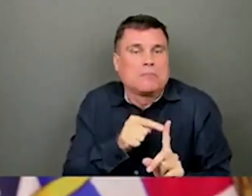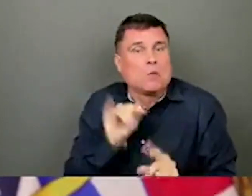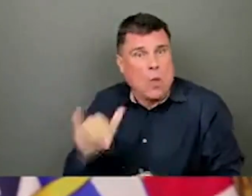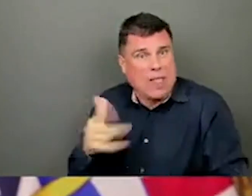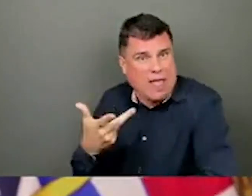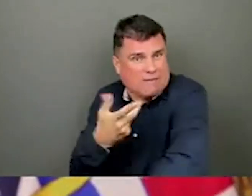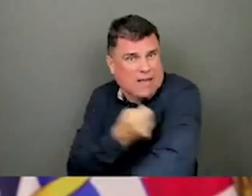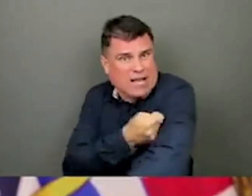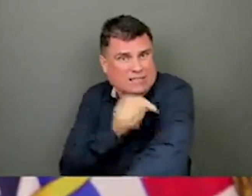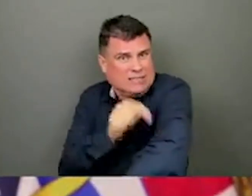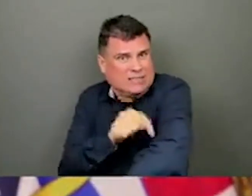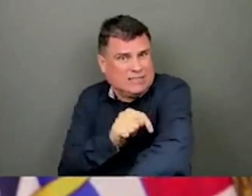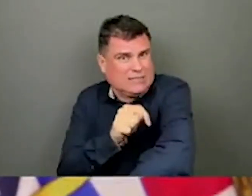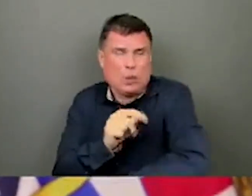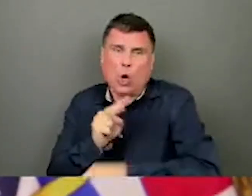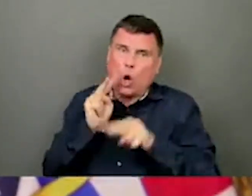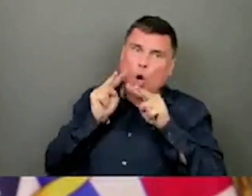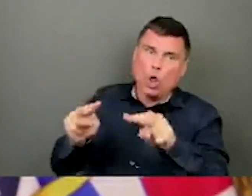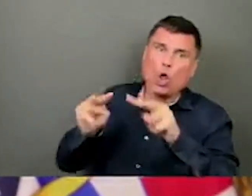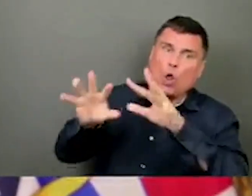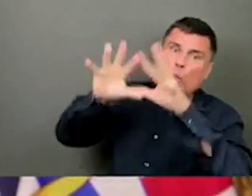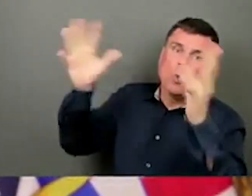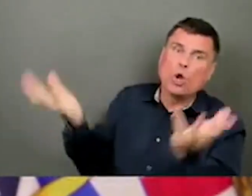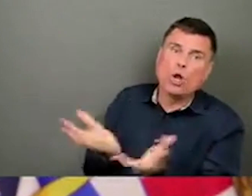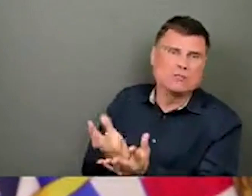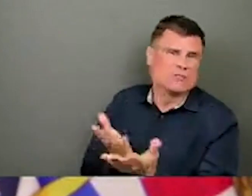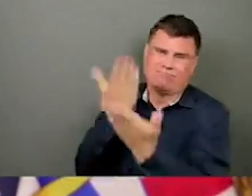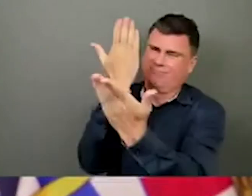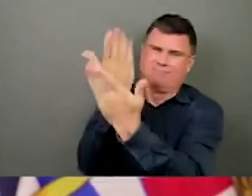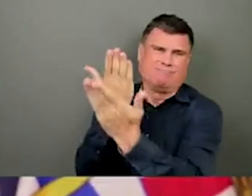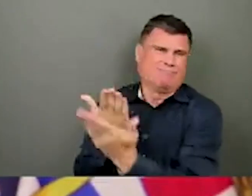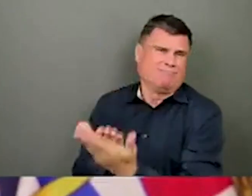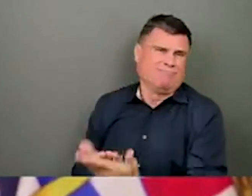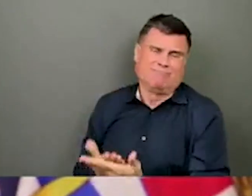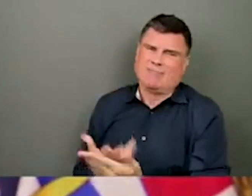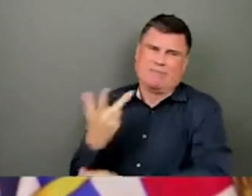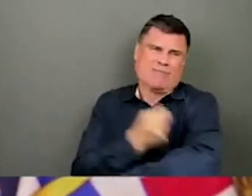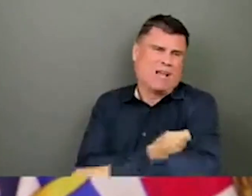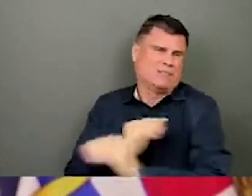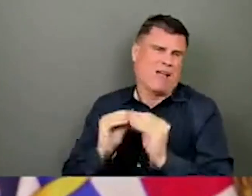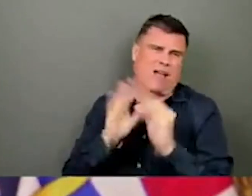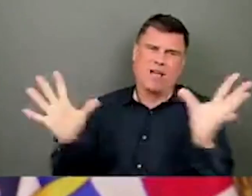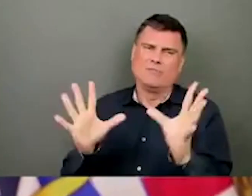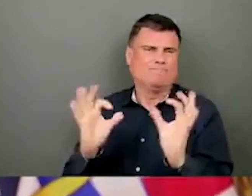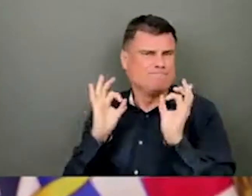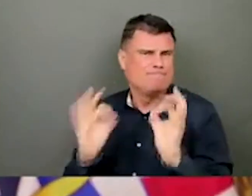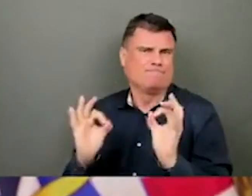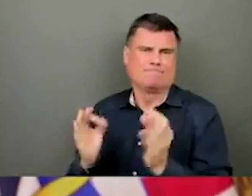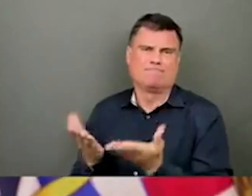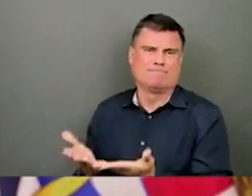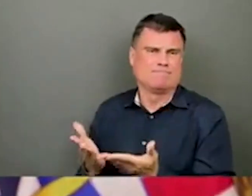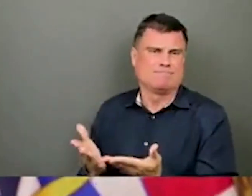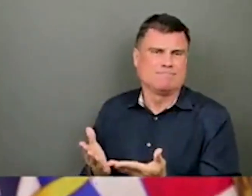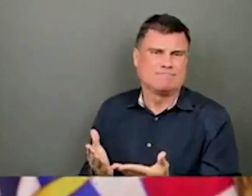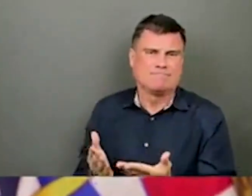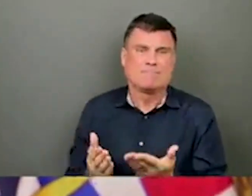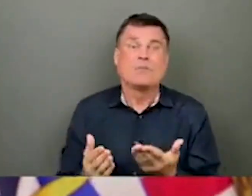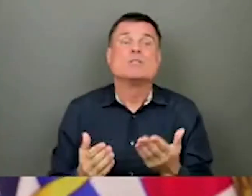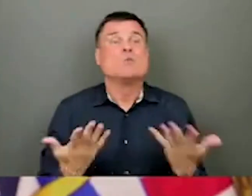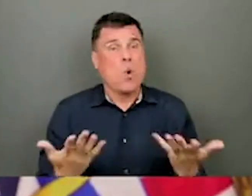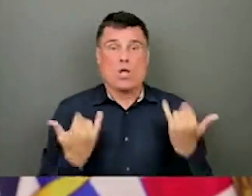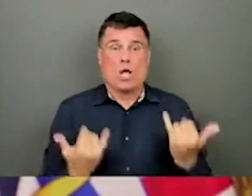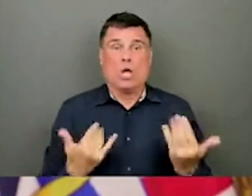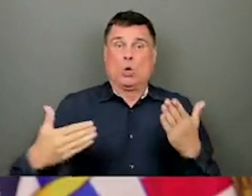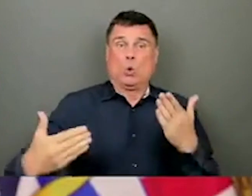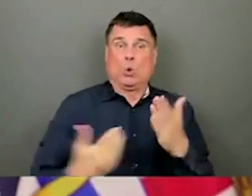look around the world and here in BC. Which is why these new measures are now needed to ensure that as we move into